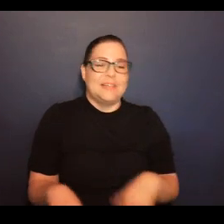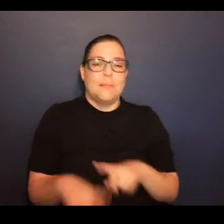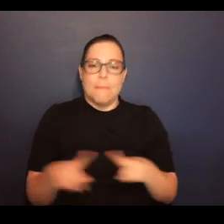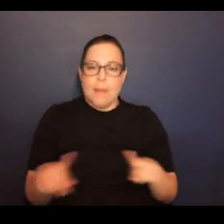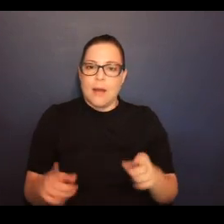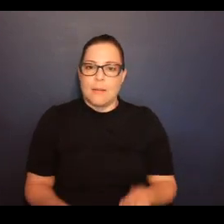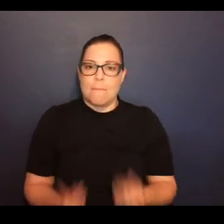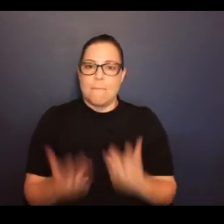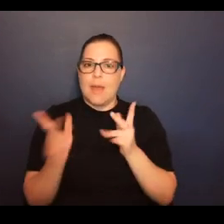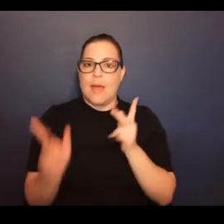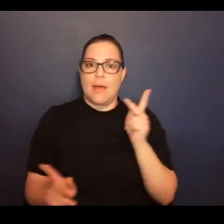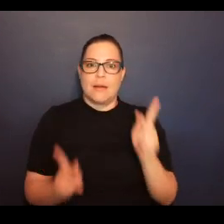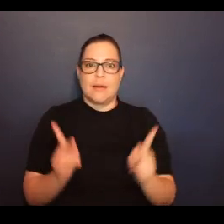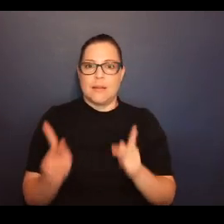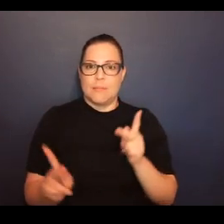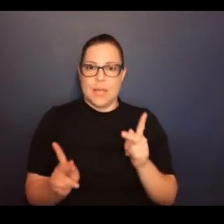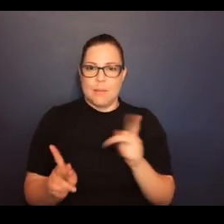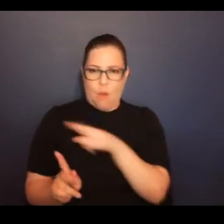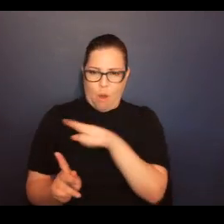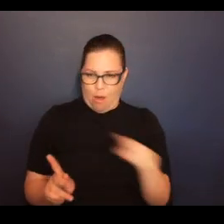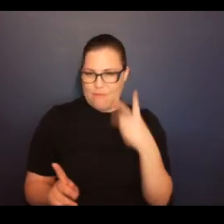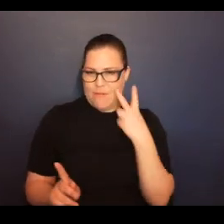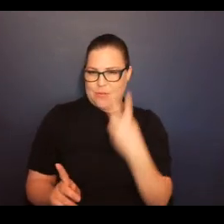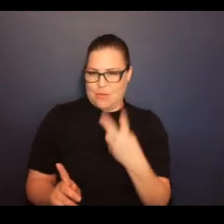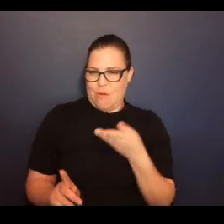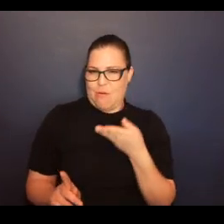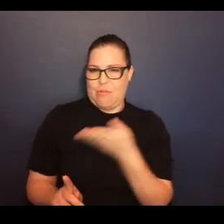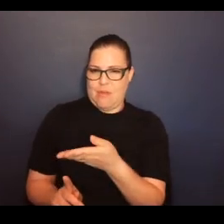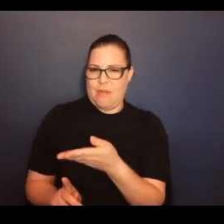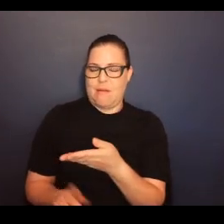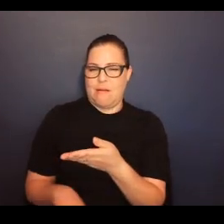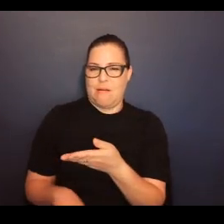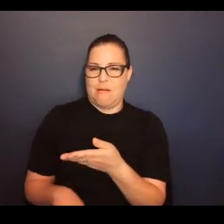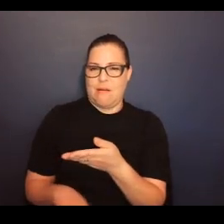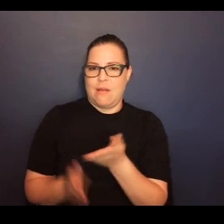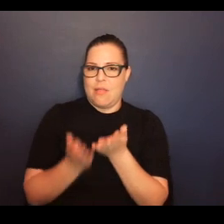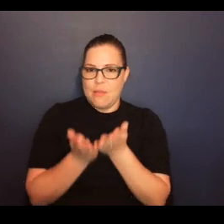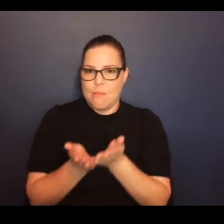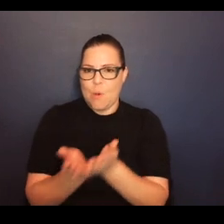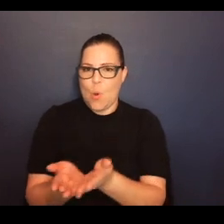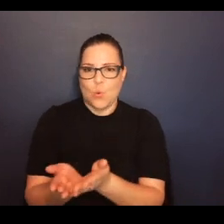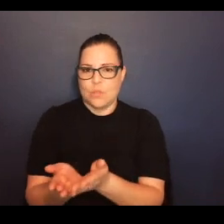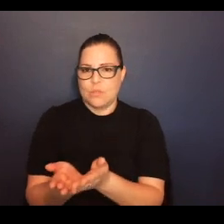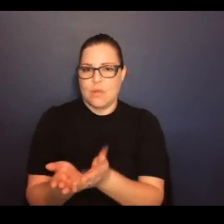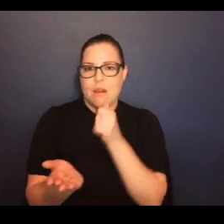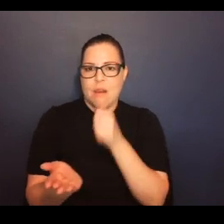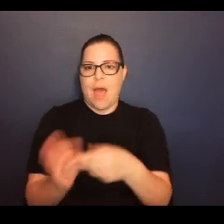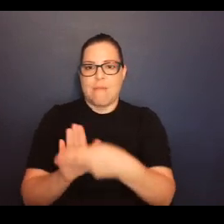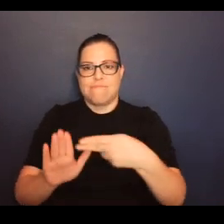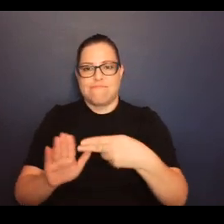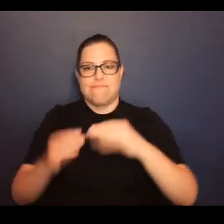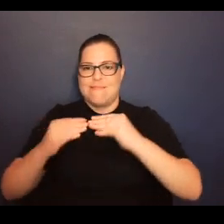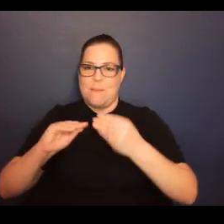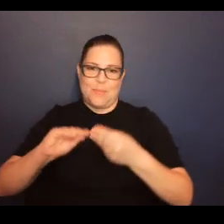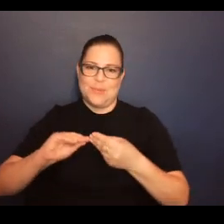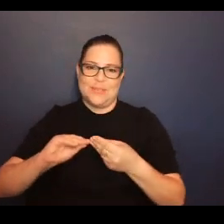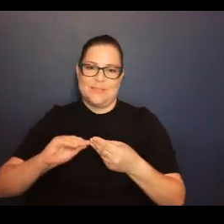a few numbers for those of you who were on site. Quite a few boats that were present that did not have their numbers shown.